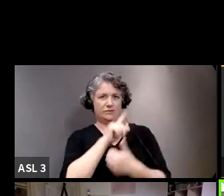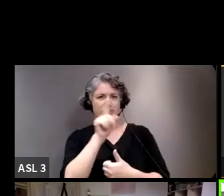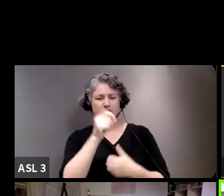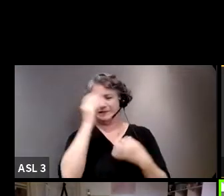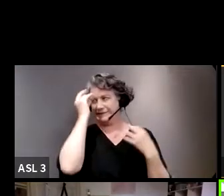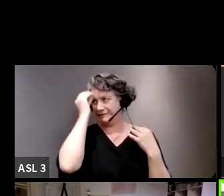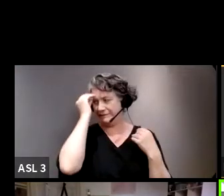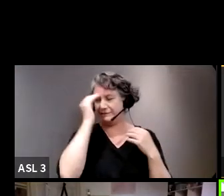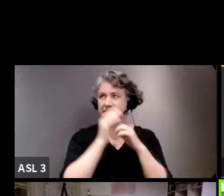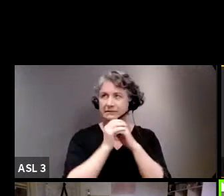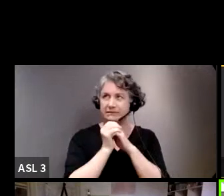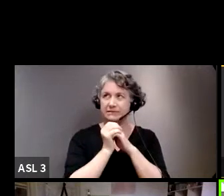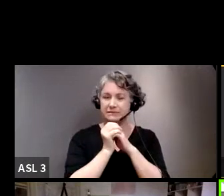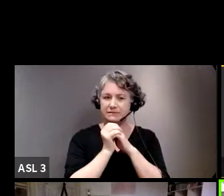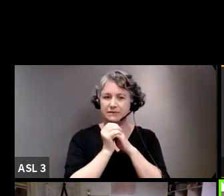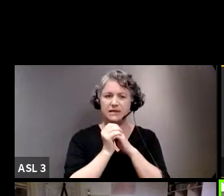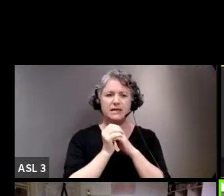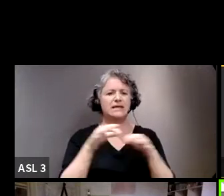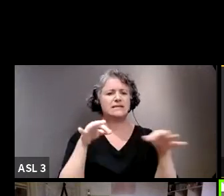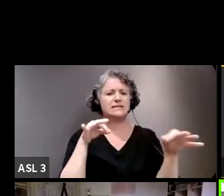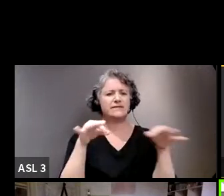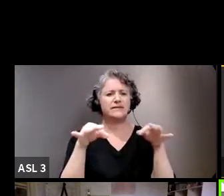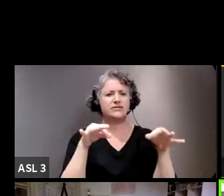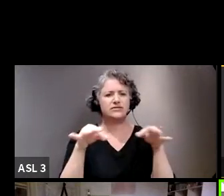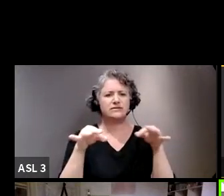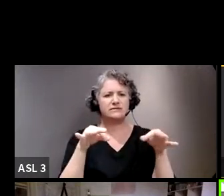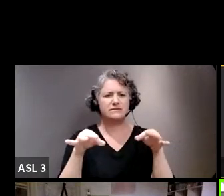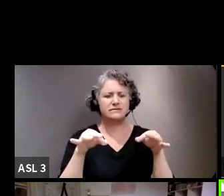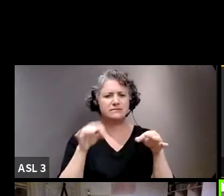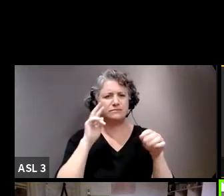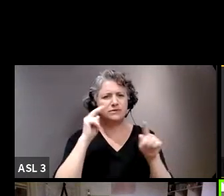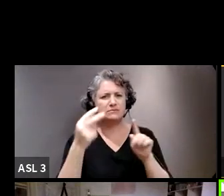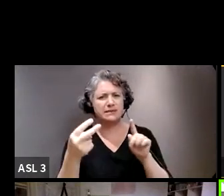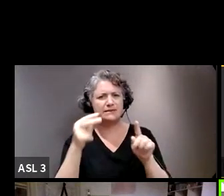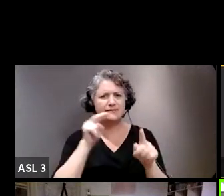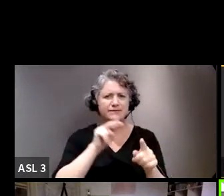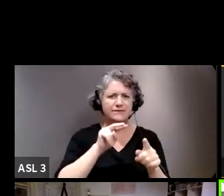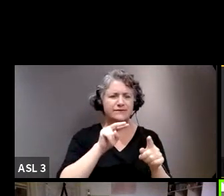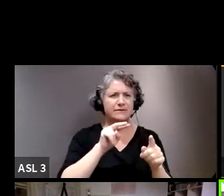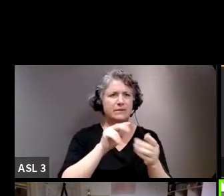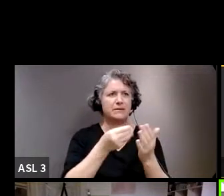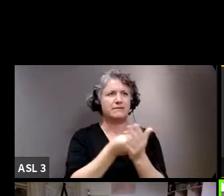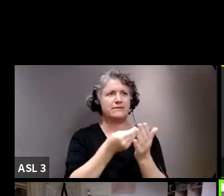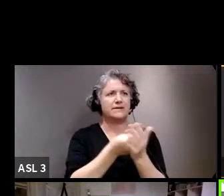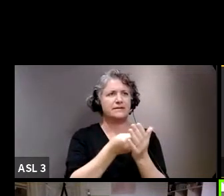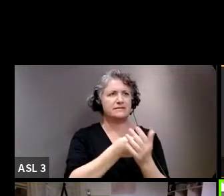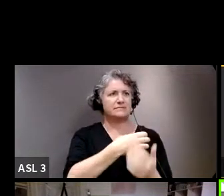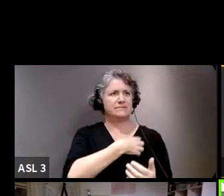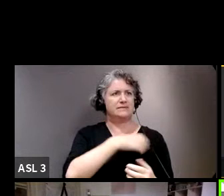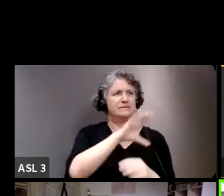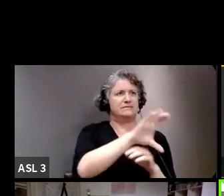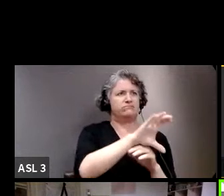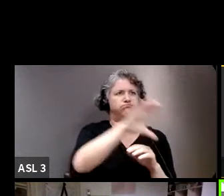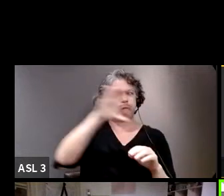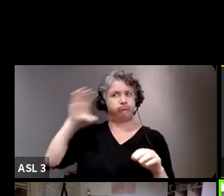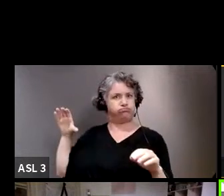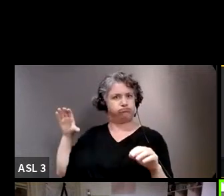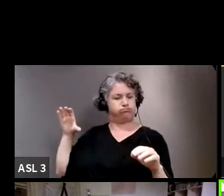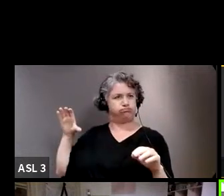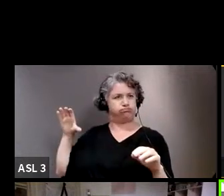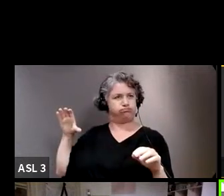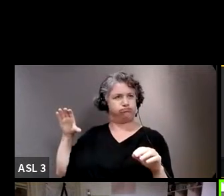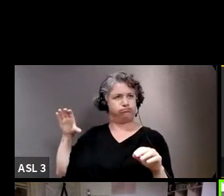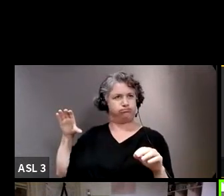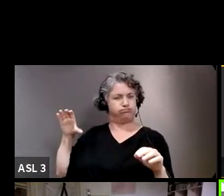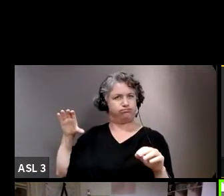there's a range of definitions and and perspectives around the concept of defund police and for for the purposes of your question i will i